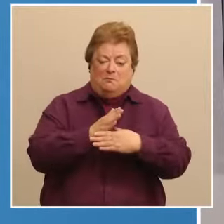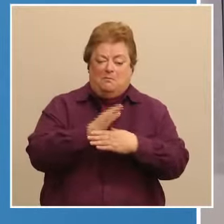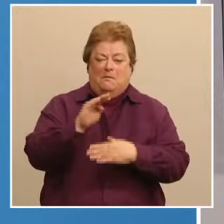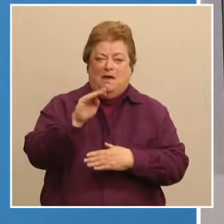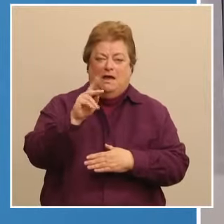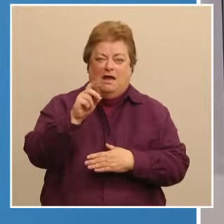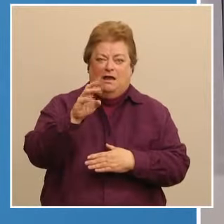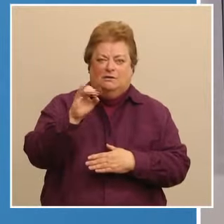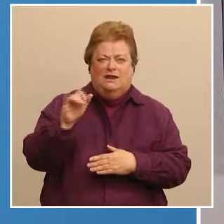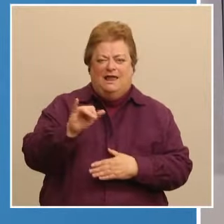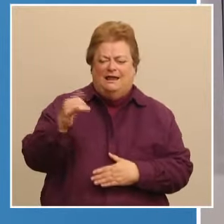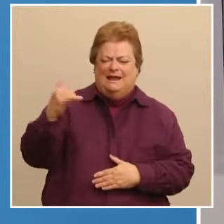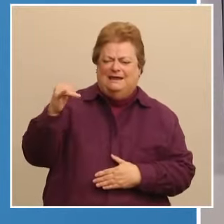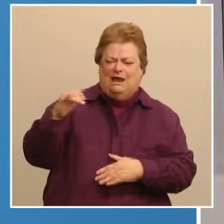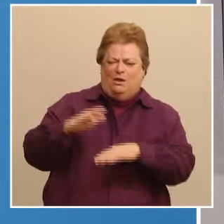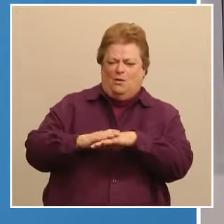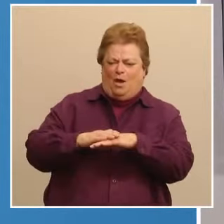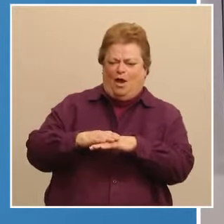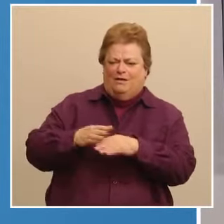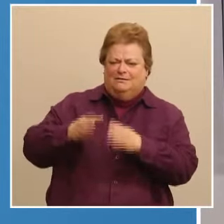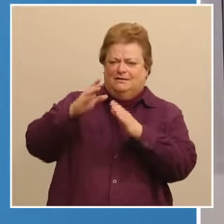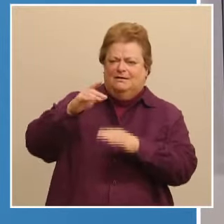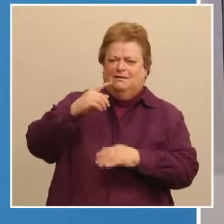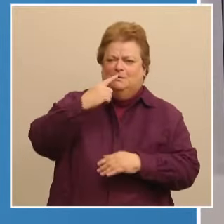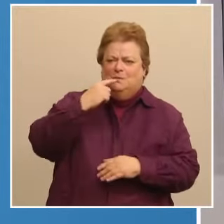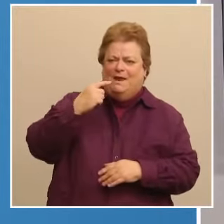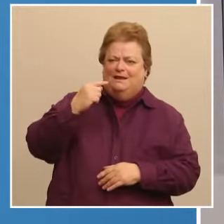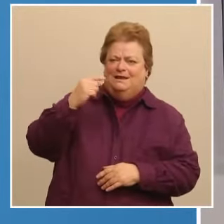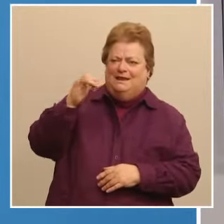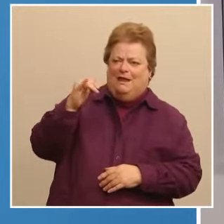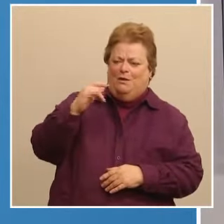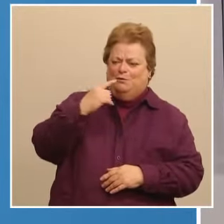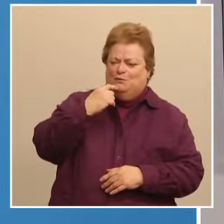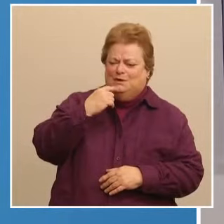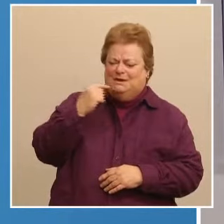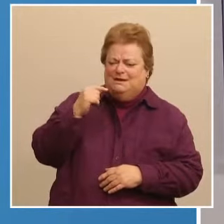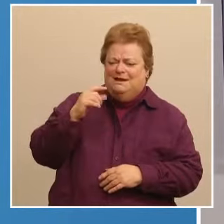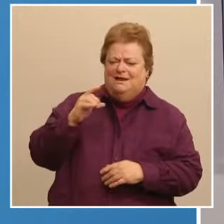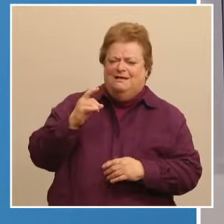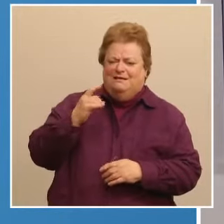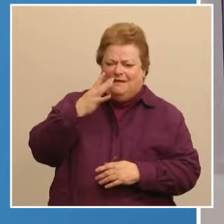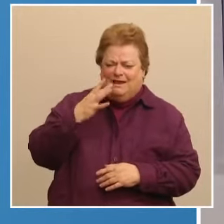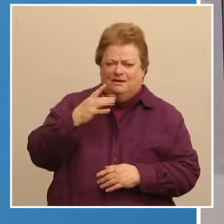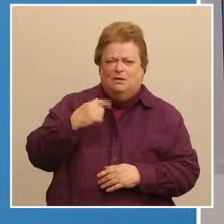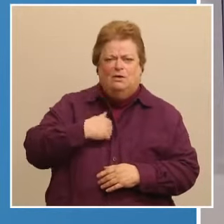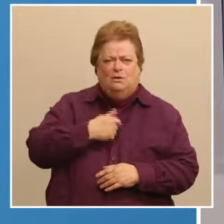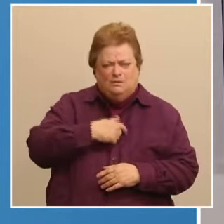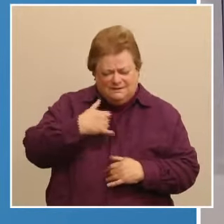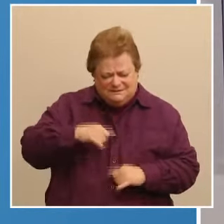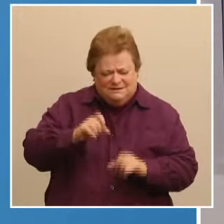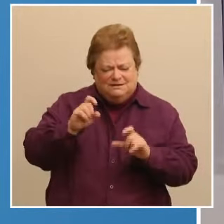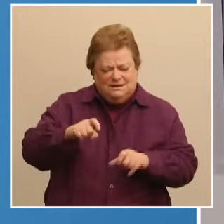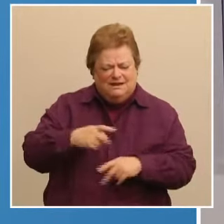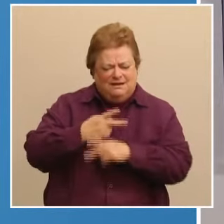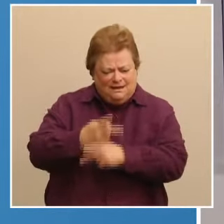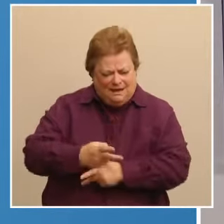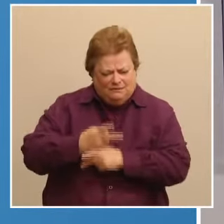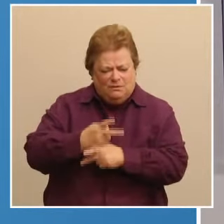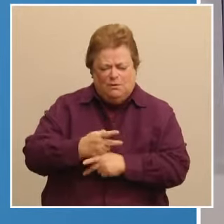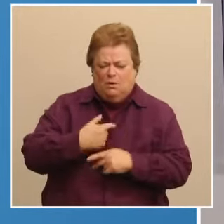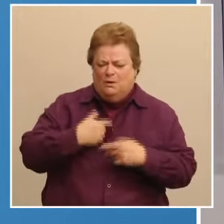like yellow on a streetlight, signaling you to be cautious. We still need to be careful. We do not want that yellow to turn to